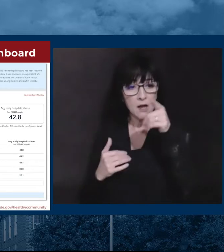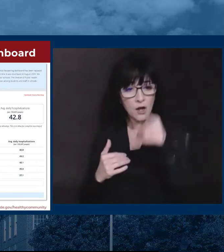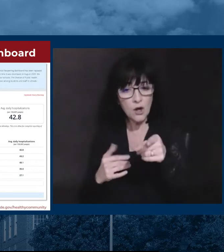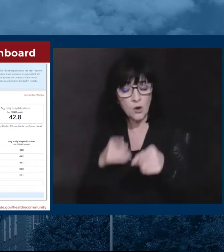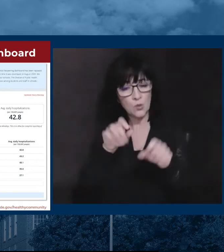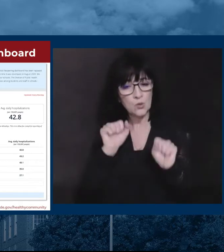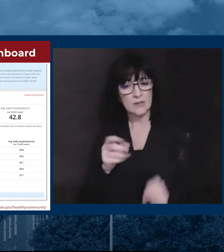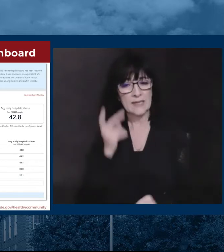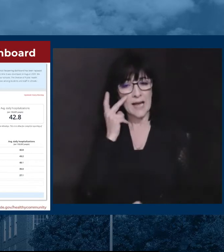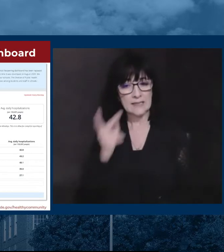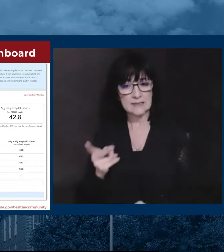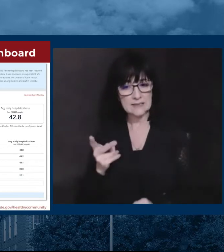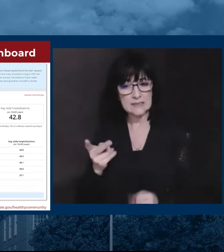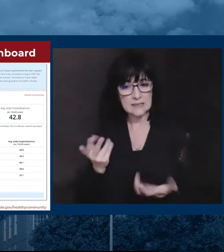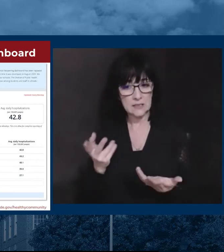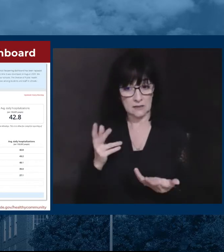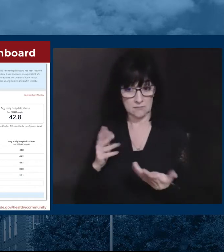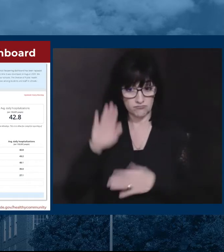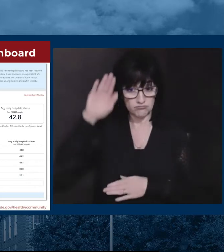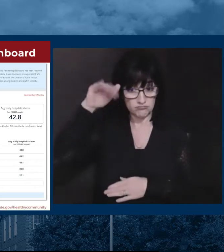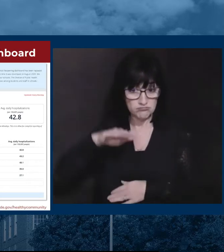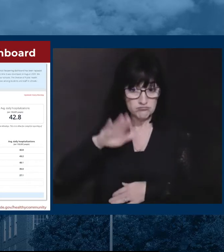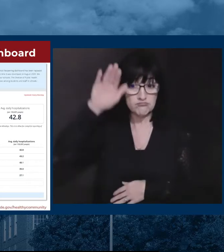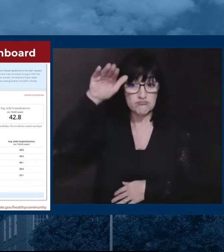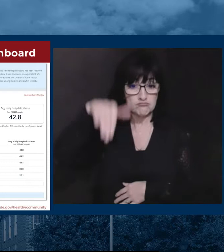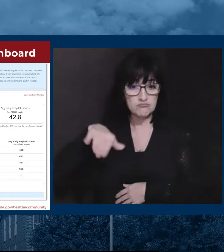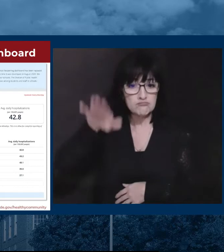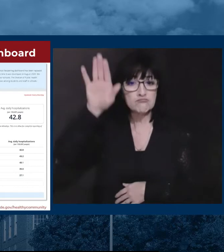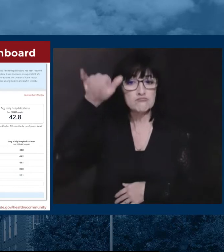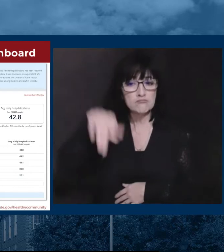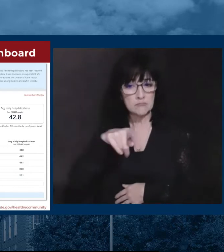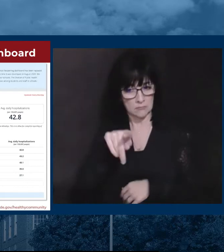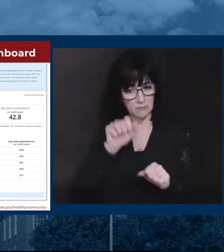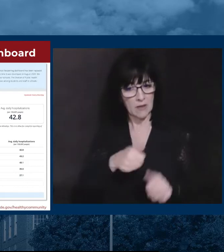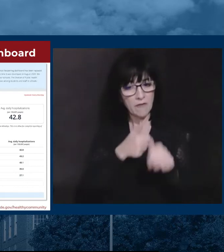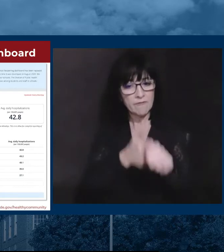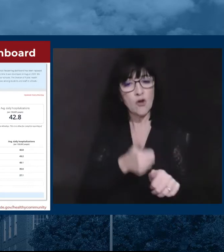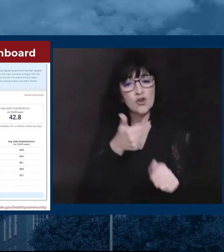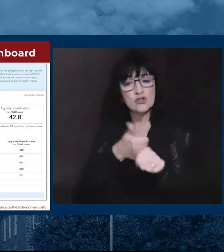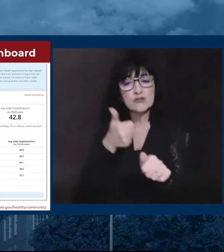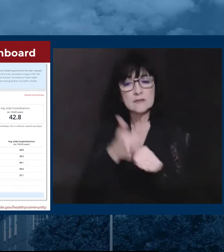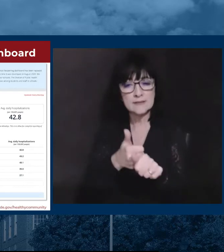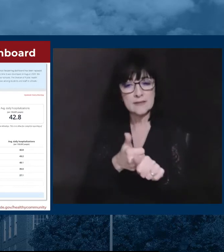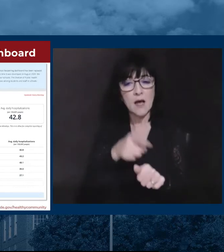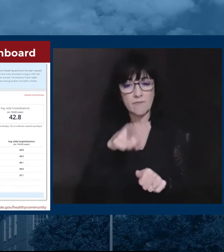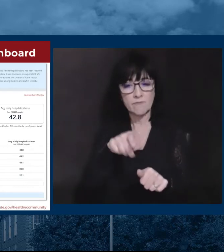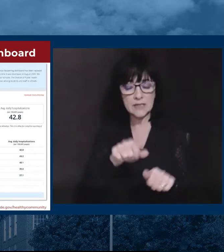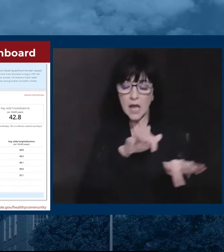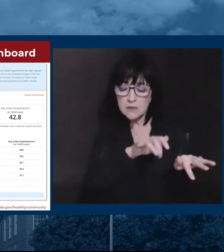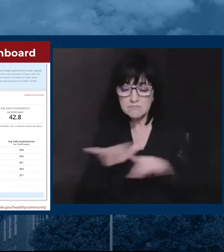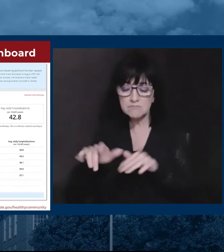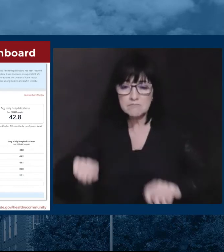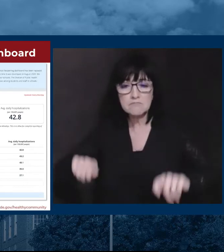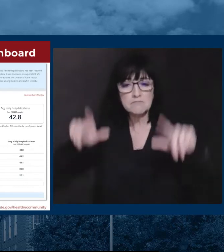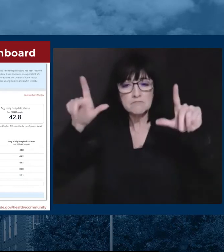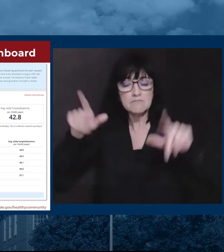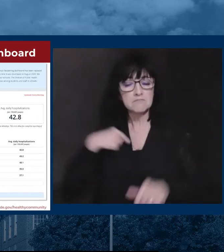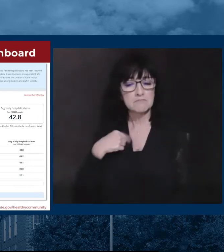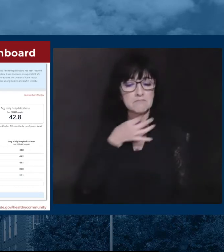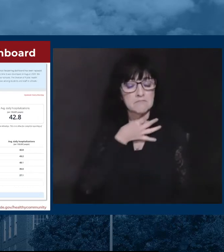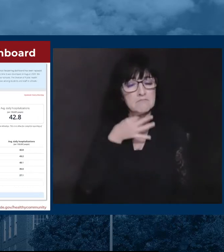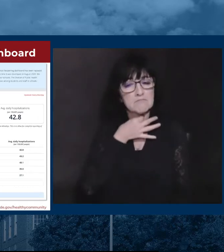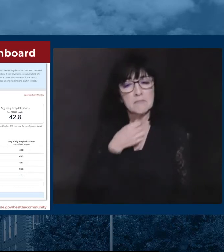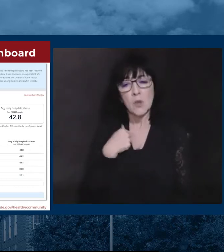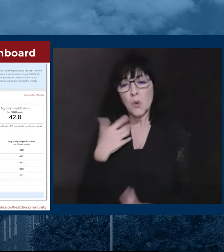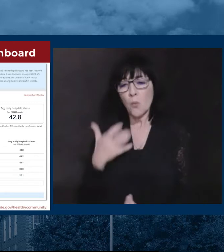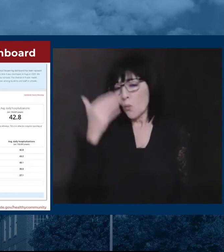data, you can get to, again, a statewide that gives you more information about how much we've gone up